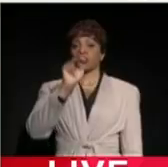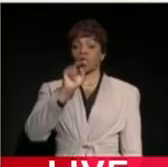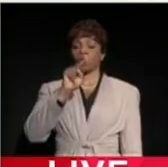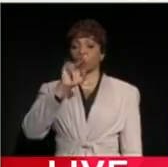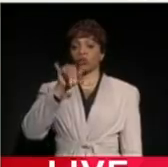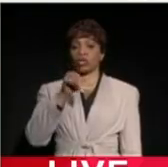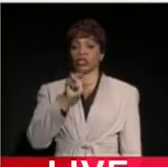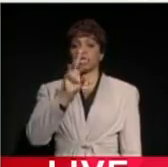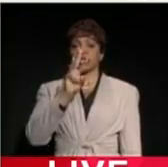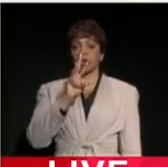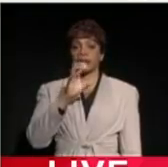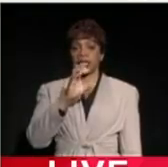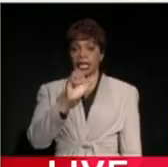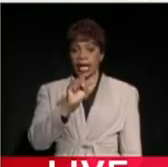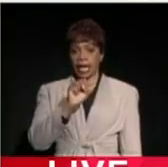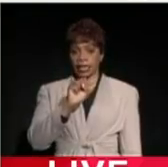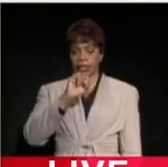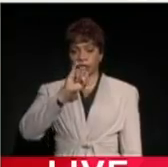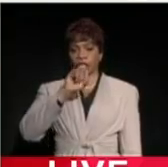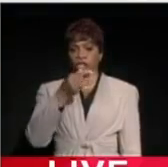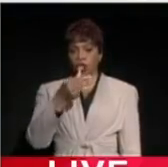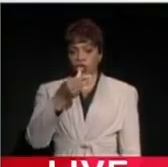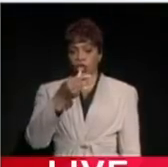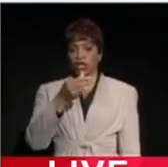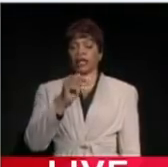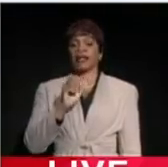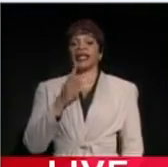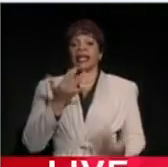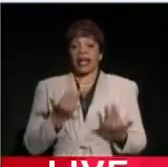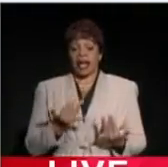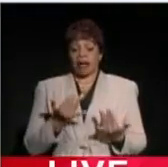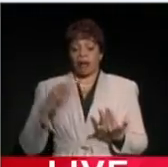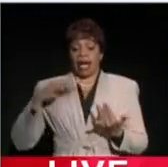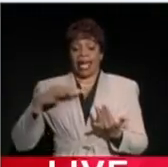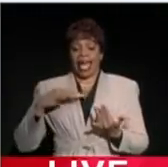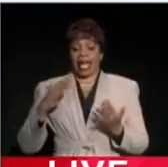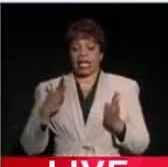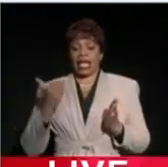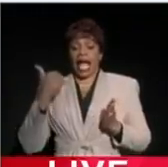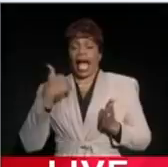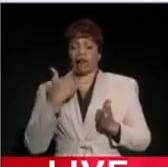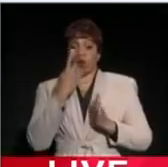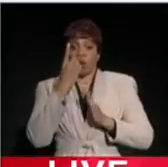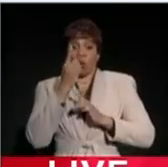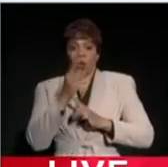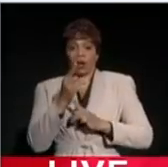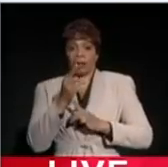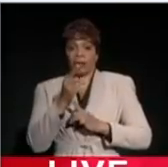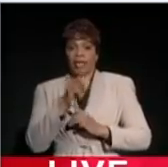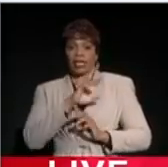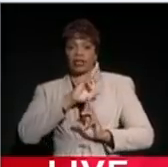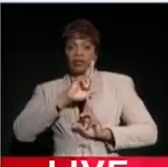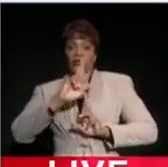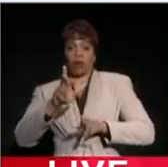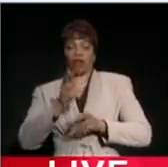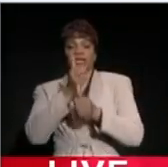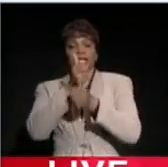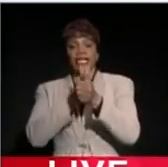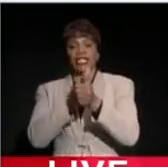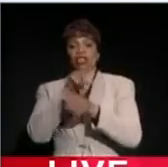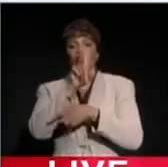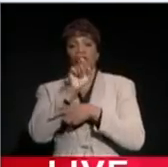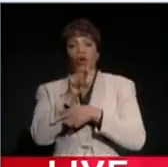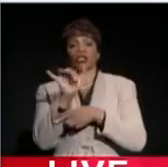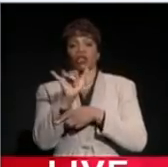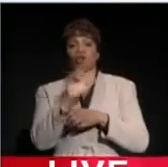WPSG in South Jersey. Now, candidates will have 1 minute to answer each of the questions and also